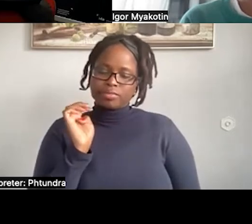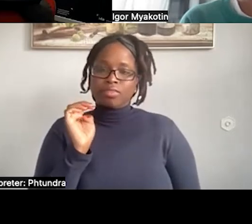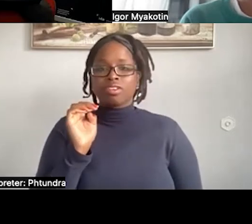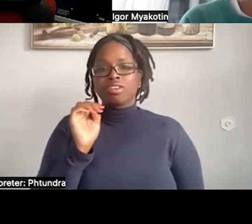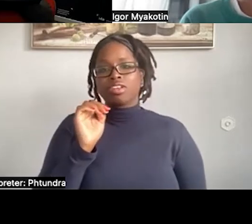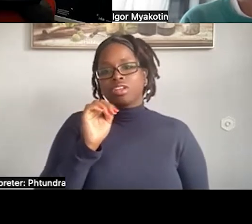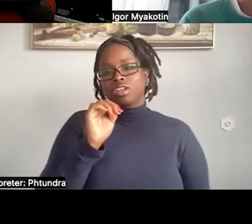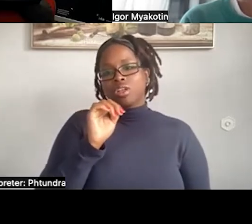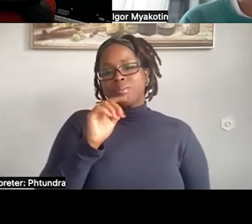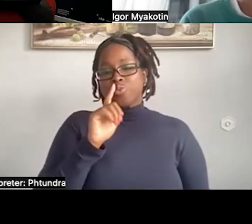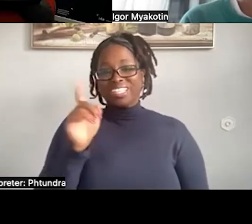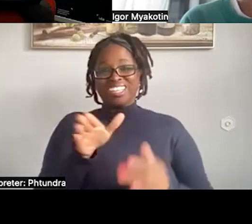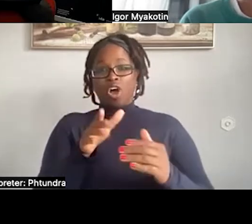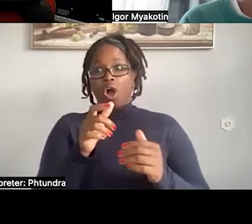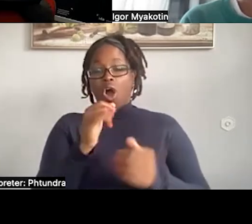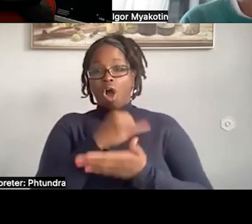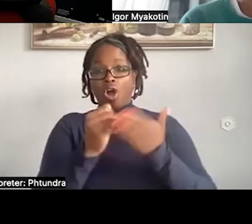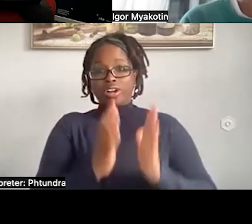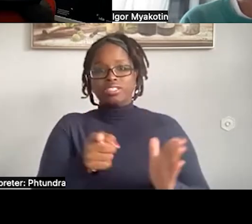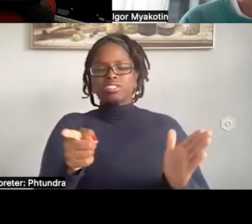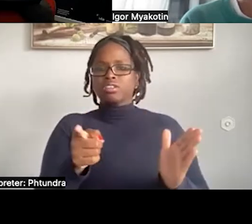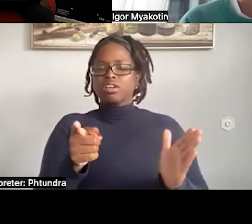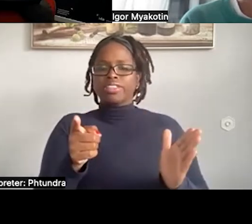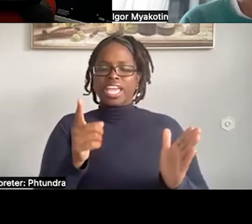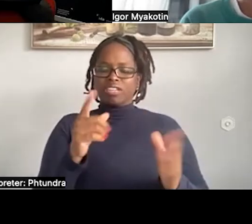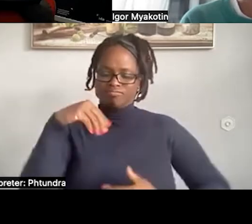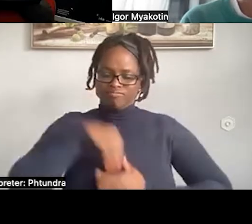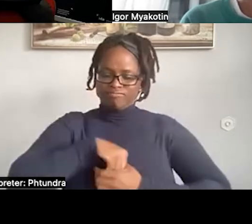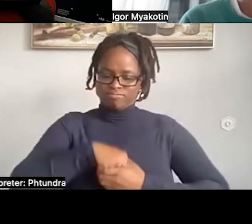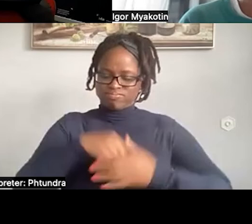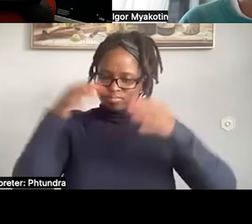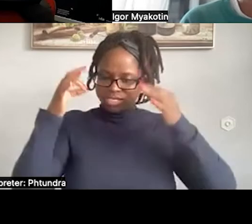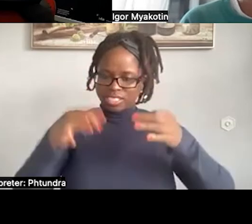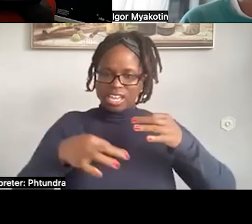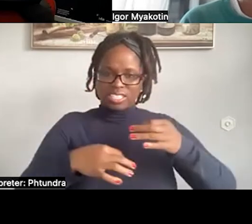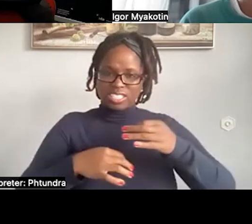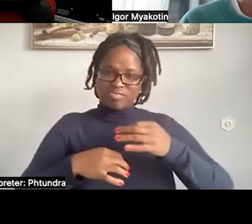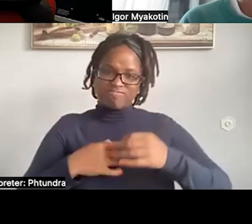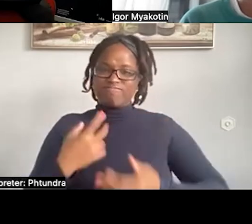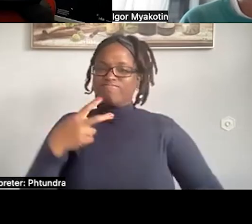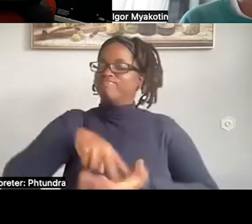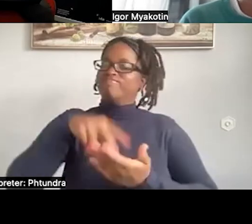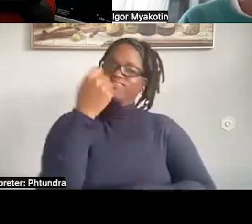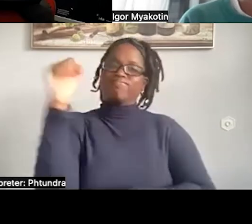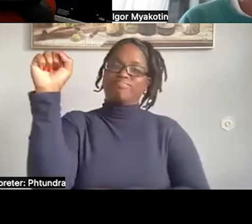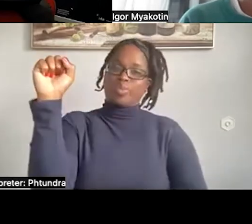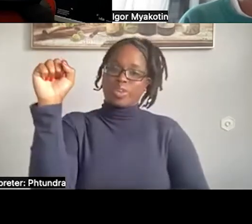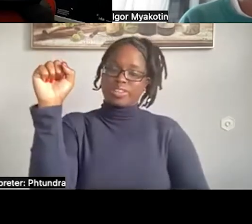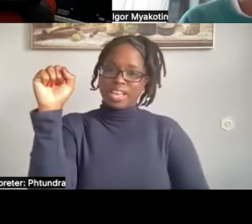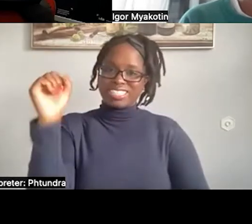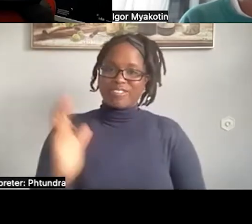but artists in general create a movement and try to protest officially. And after